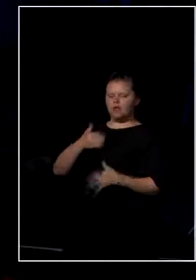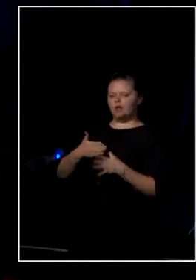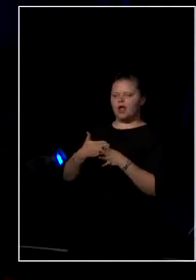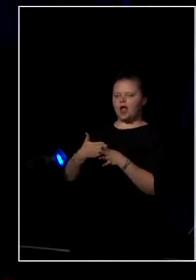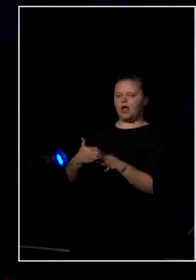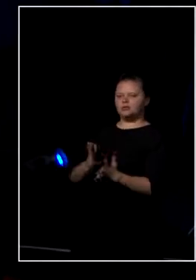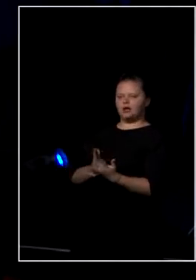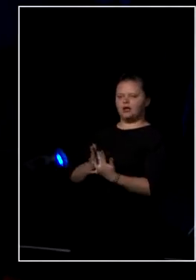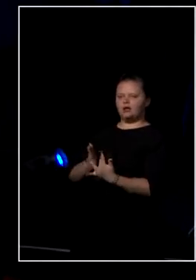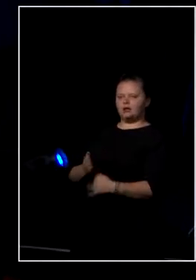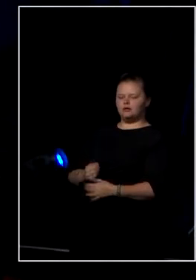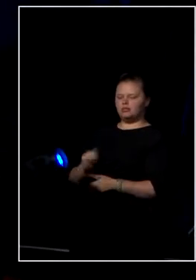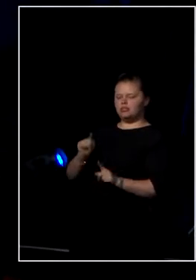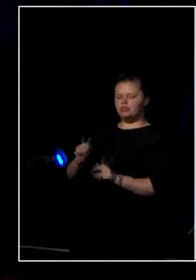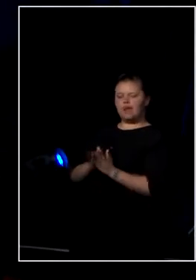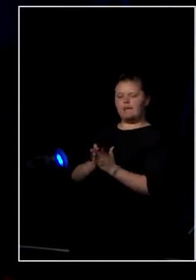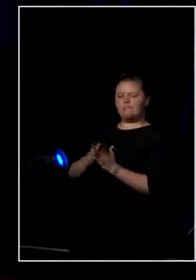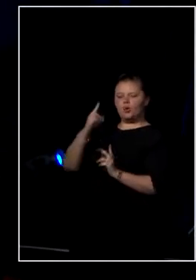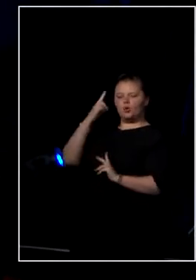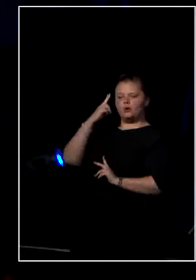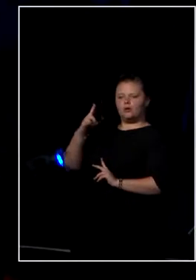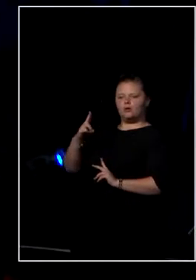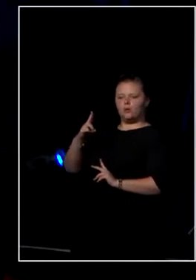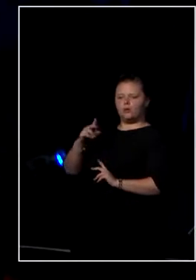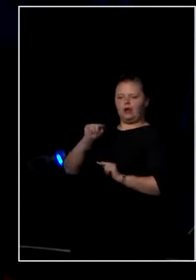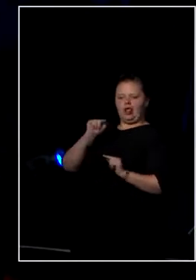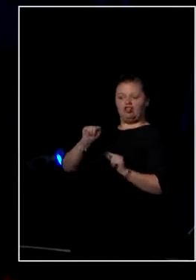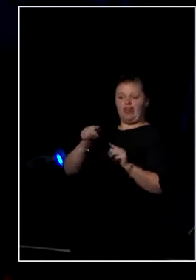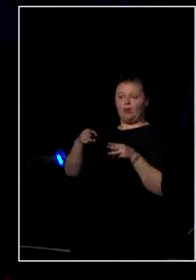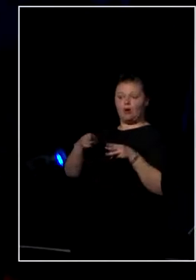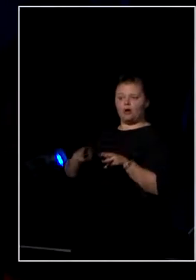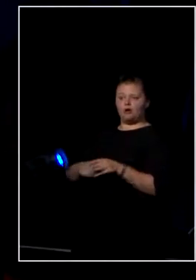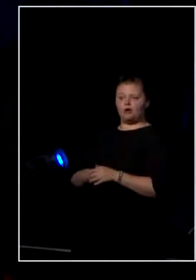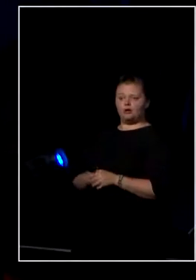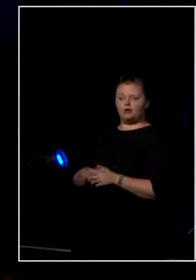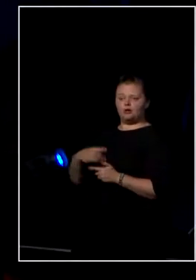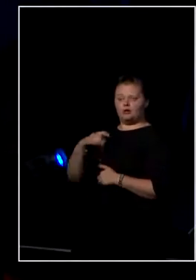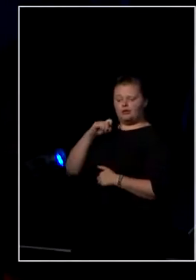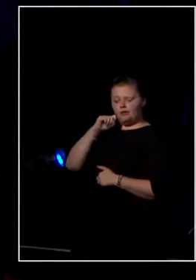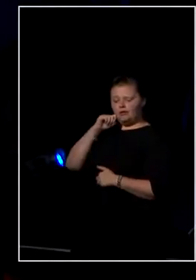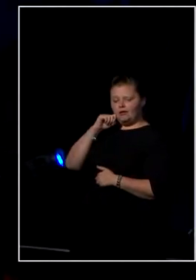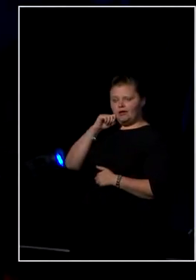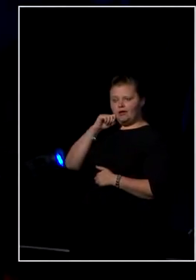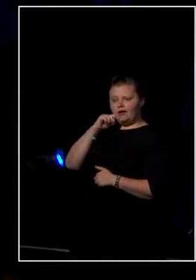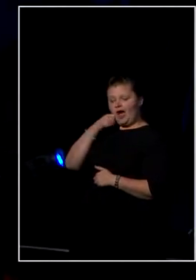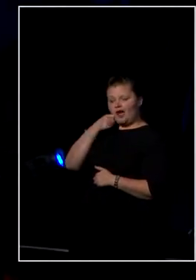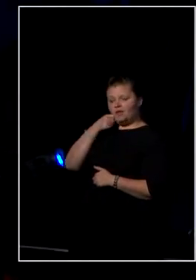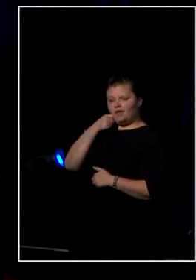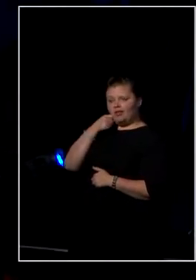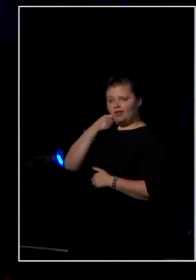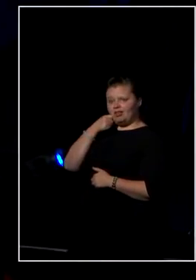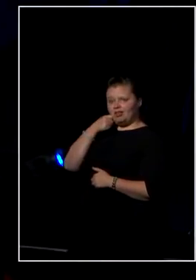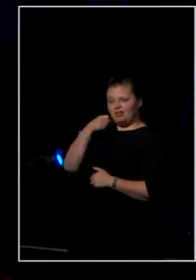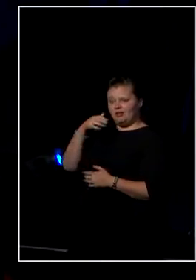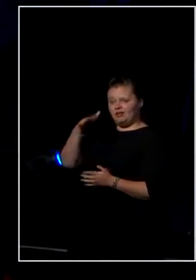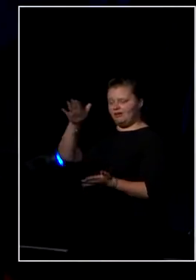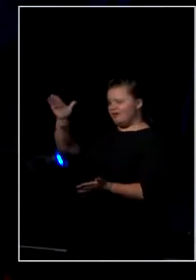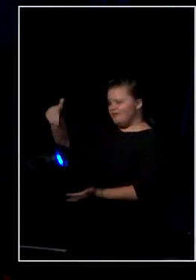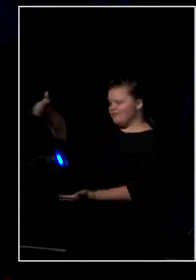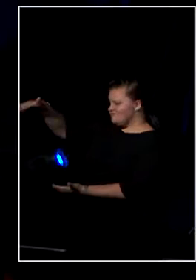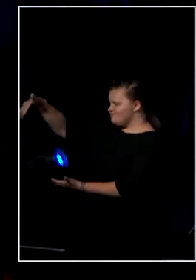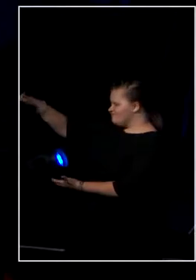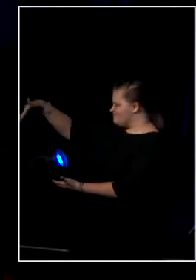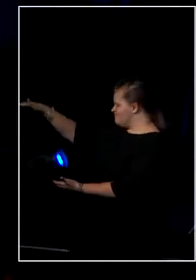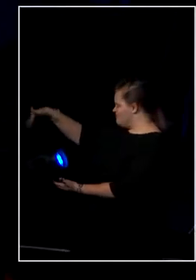saying, if that book was titled in that manner, I would take the copies, burn them